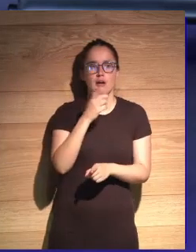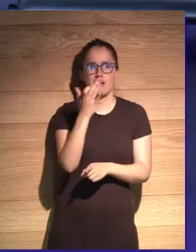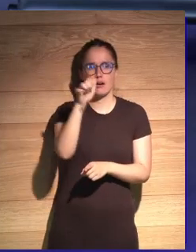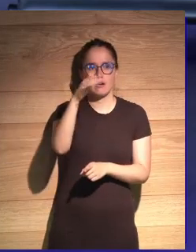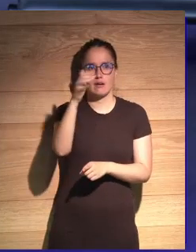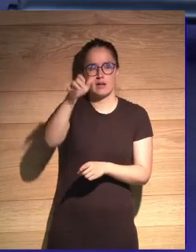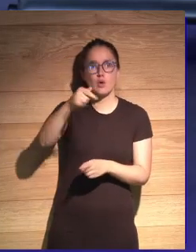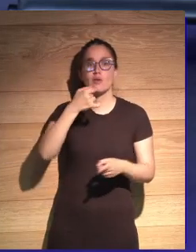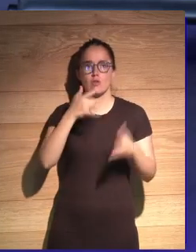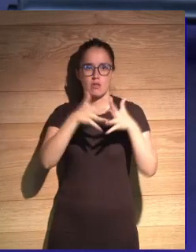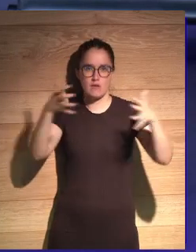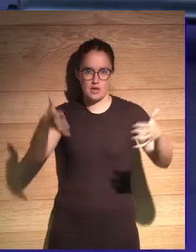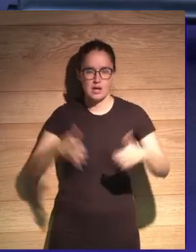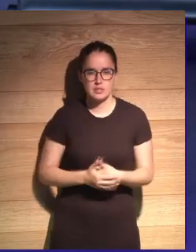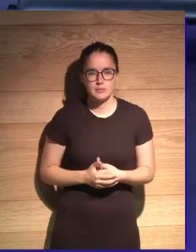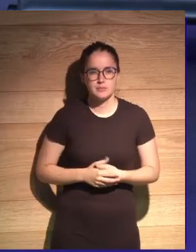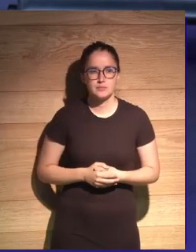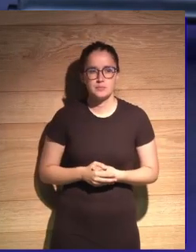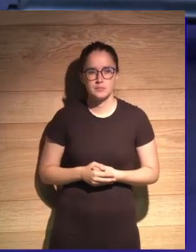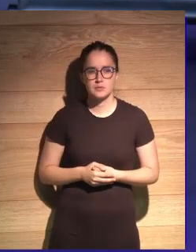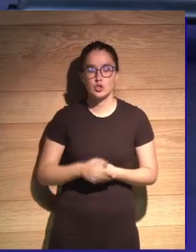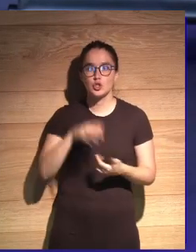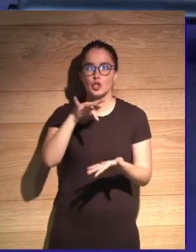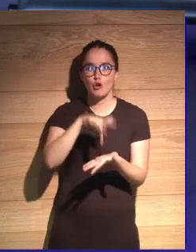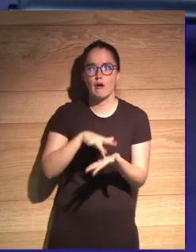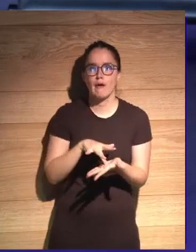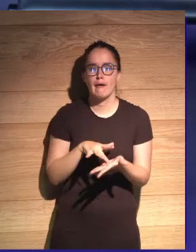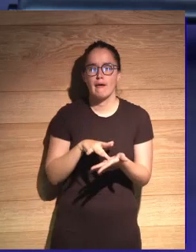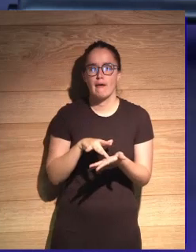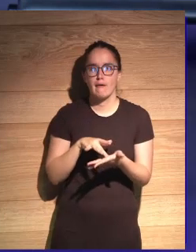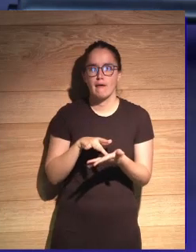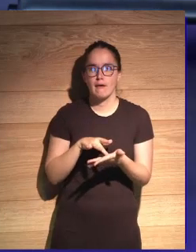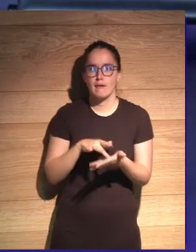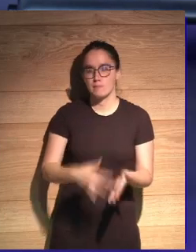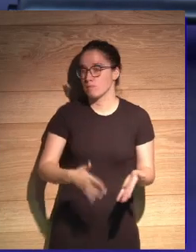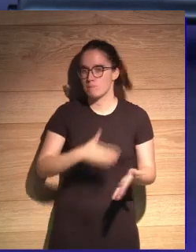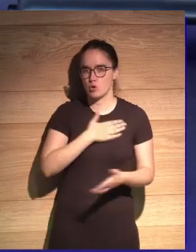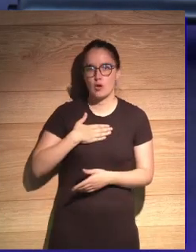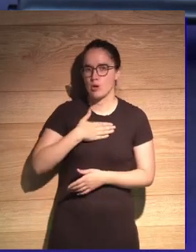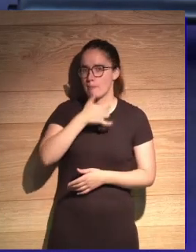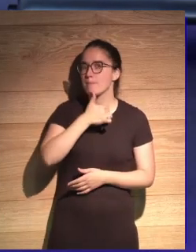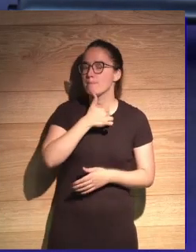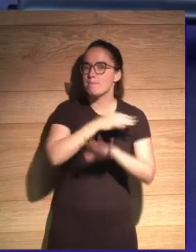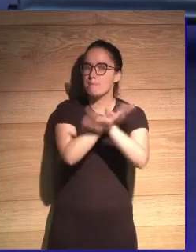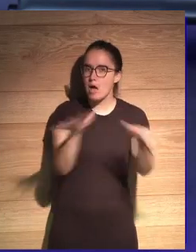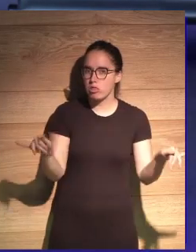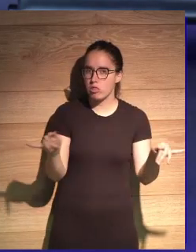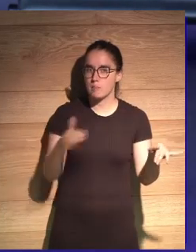Nobody will say anything against Heinrich Heine when he writes that I